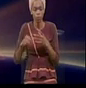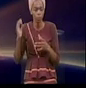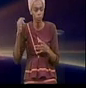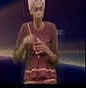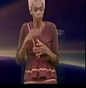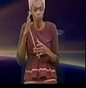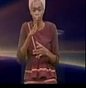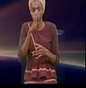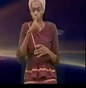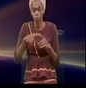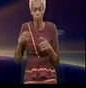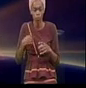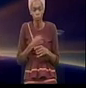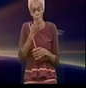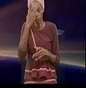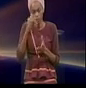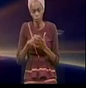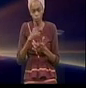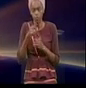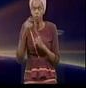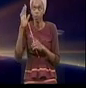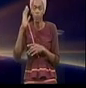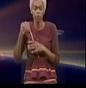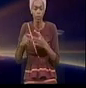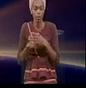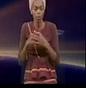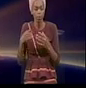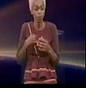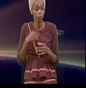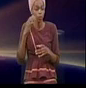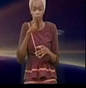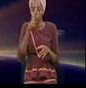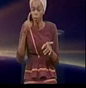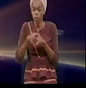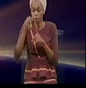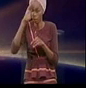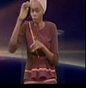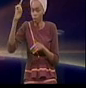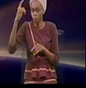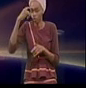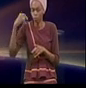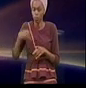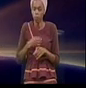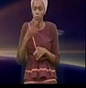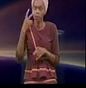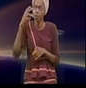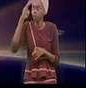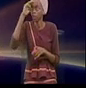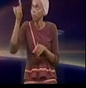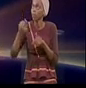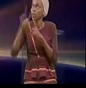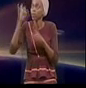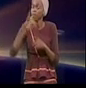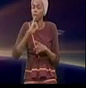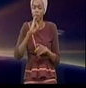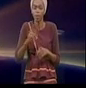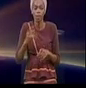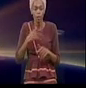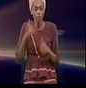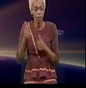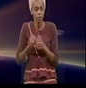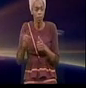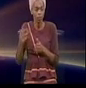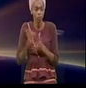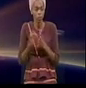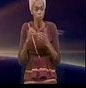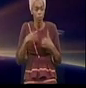be. But we know that when he shall appear, we shall be like him, for we shall see him as he is. And every